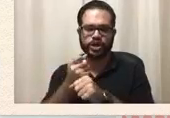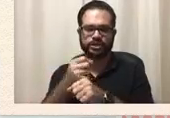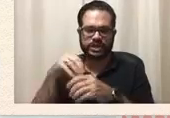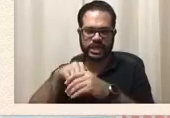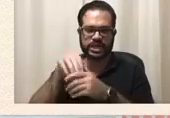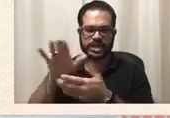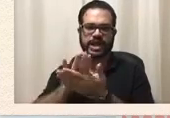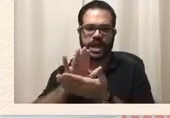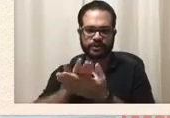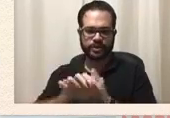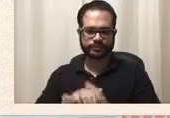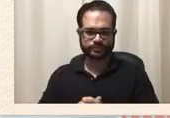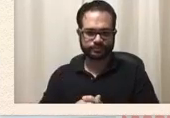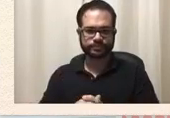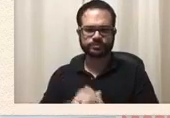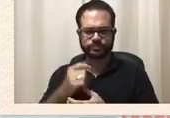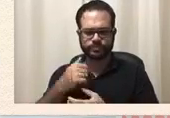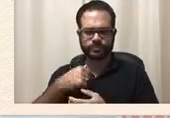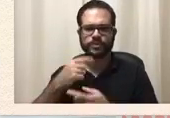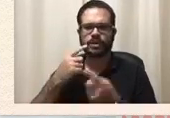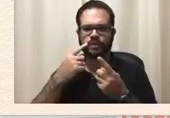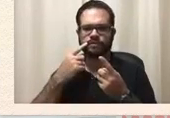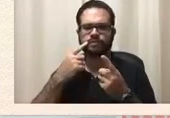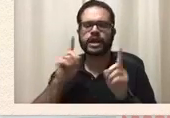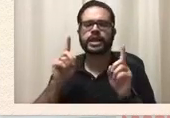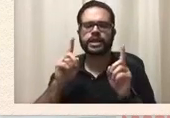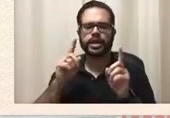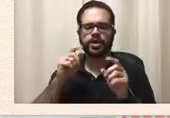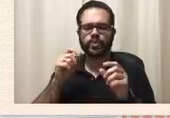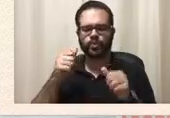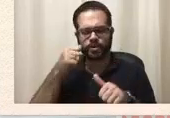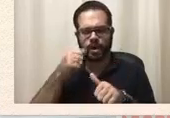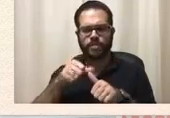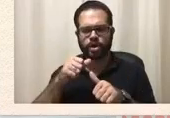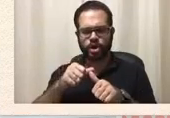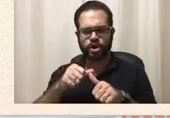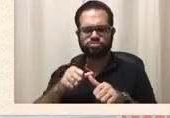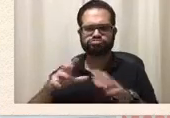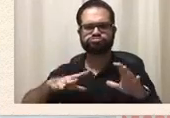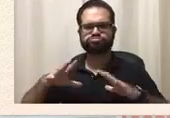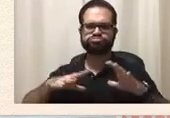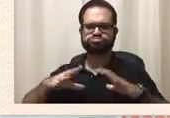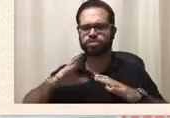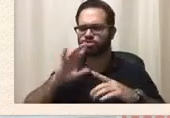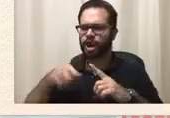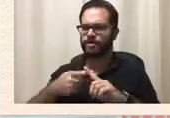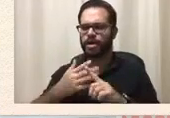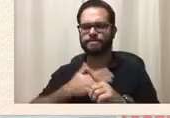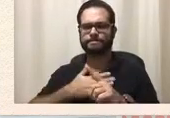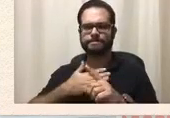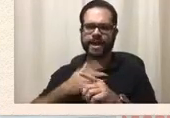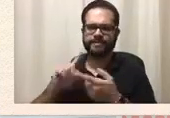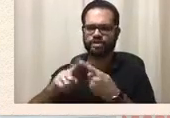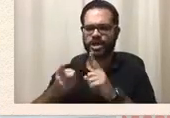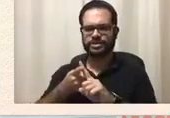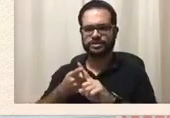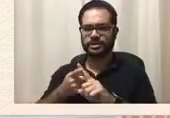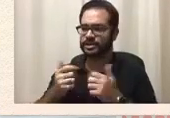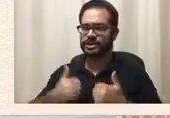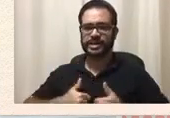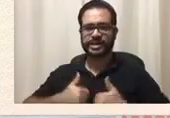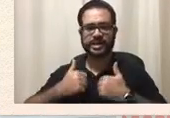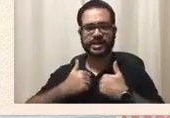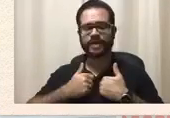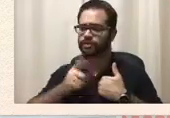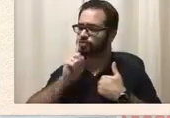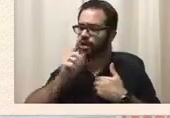boasting, sharing with one of my friends at the Officers Club, that life was good.